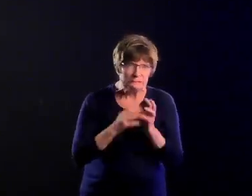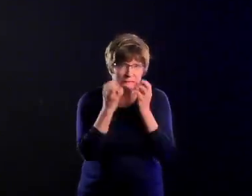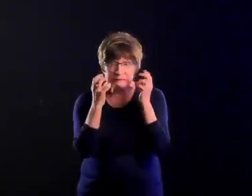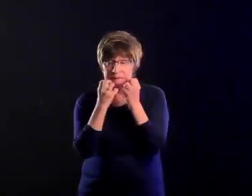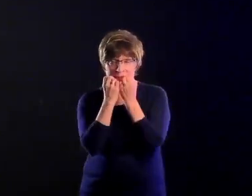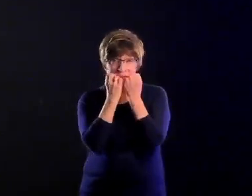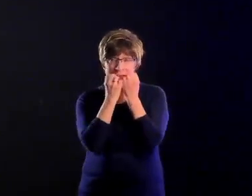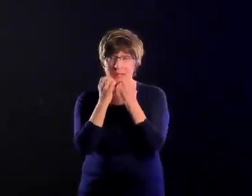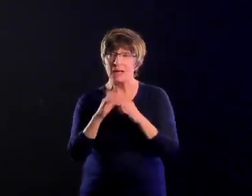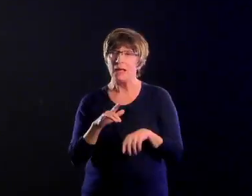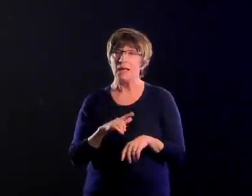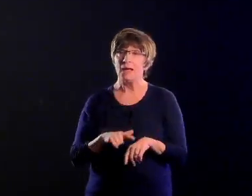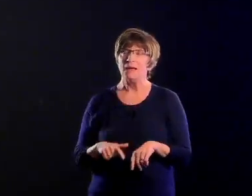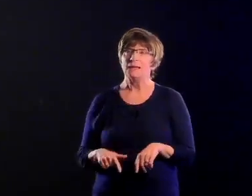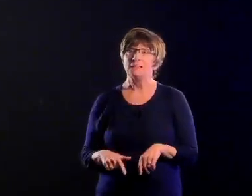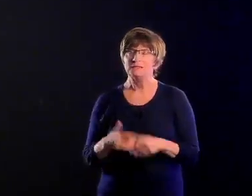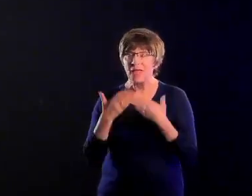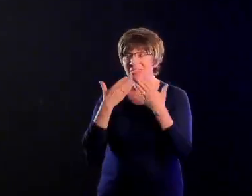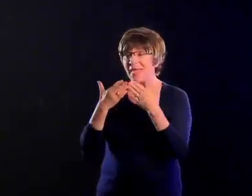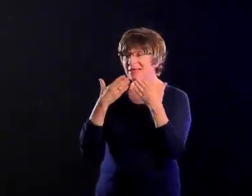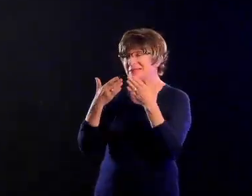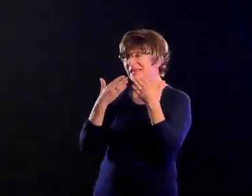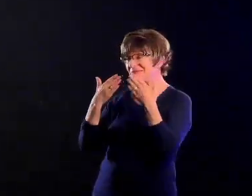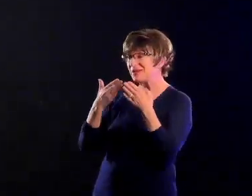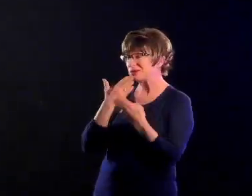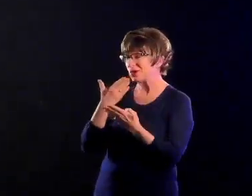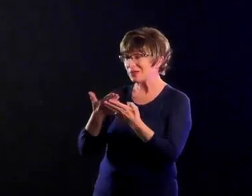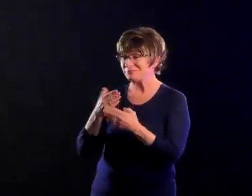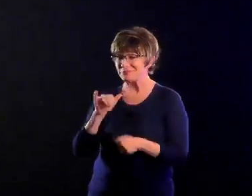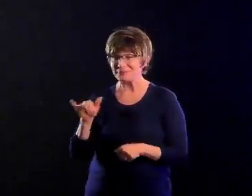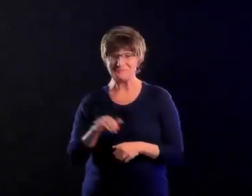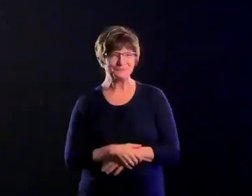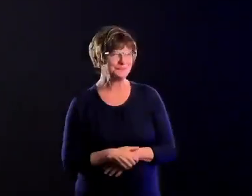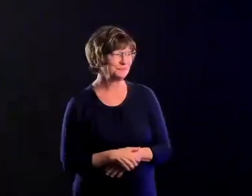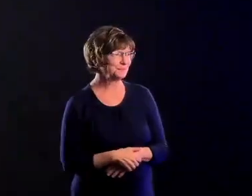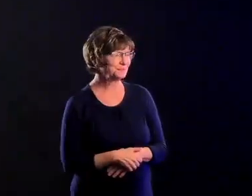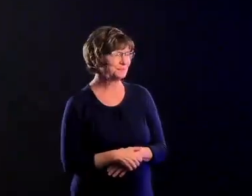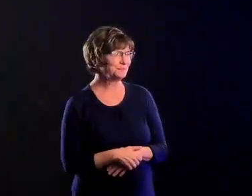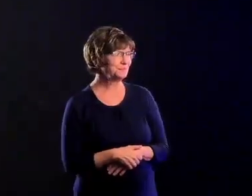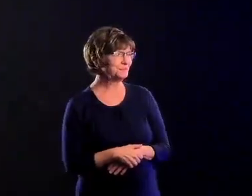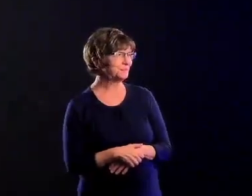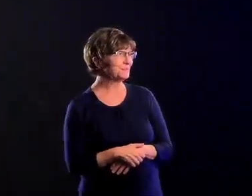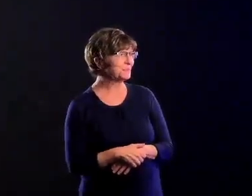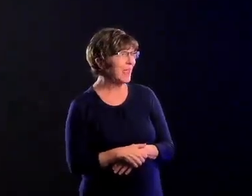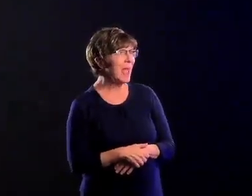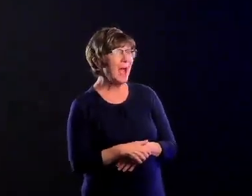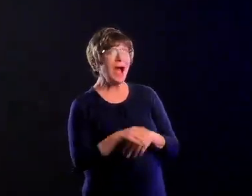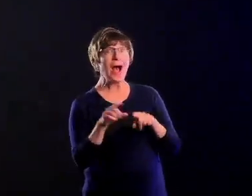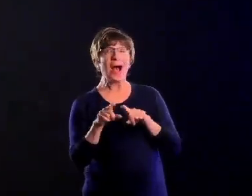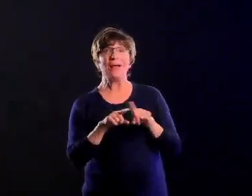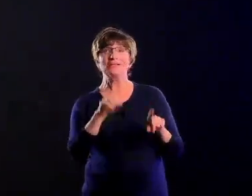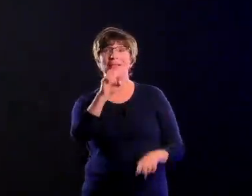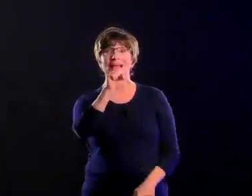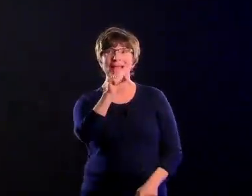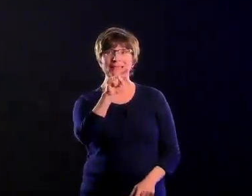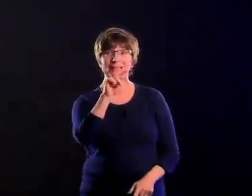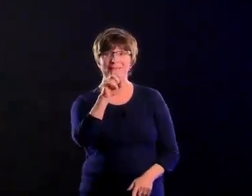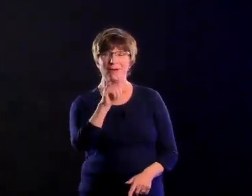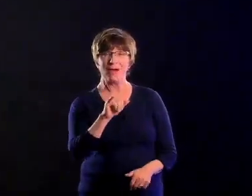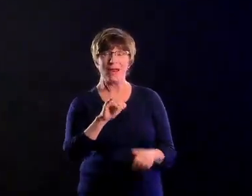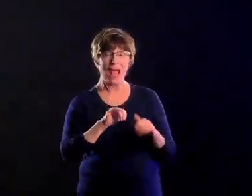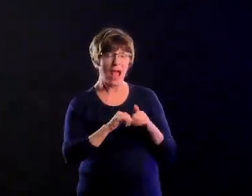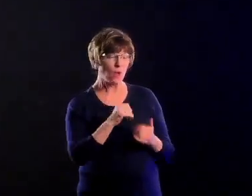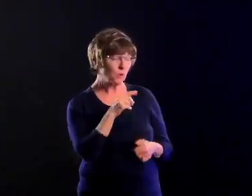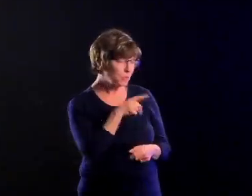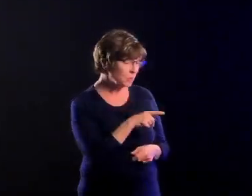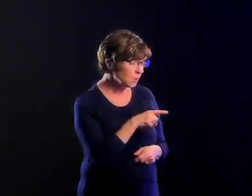thanksgiving. I love pumpkin pie. Come on, dude. We all love pumpkin pie. And we also got Esteban here. Esteban, how old are you? 15